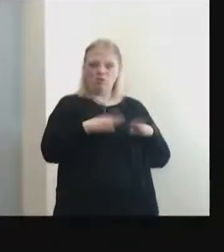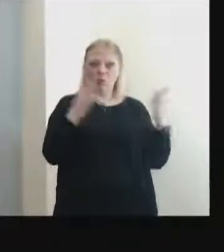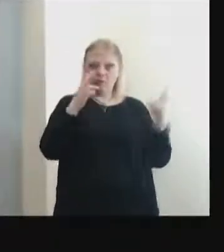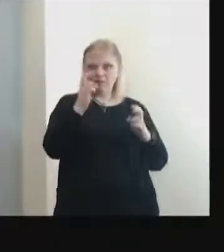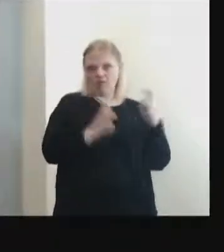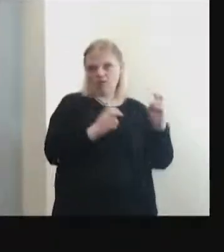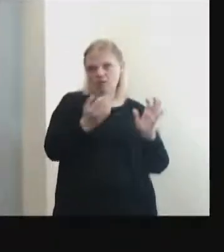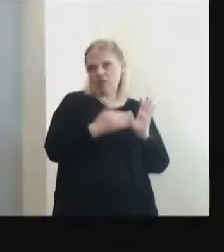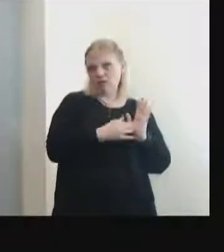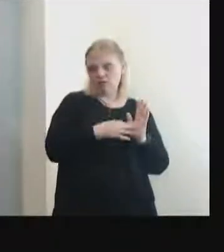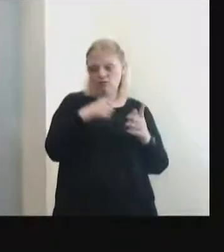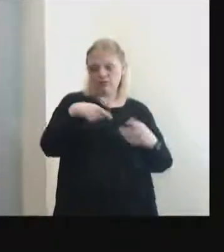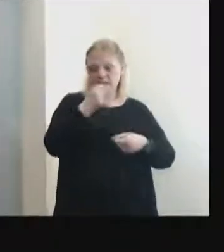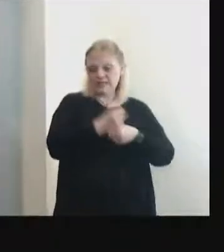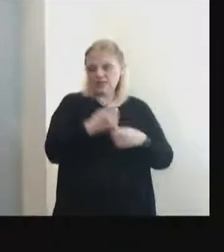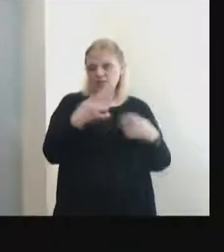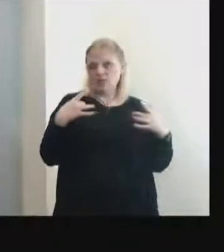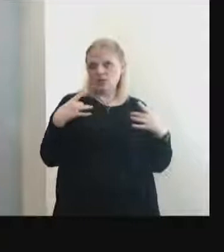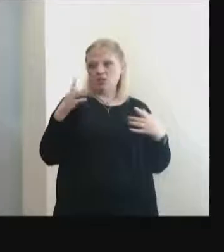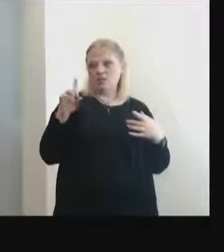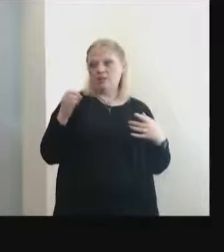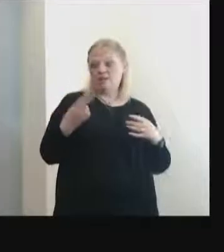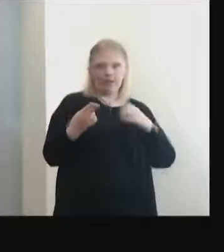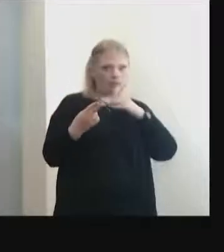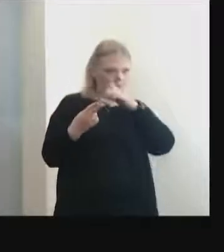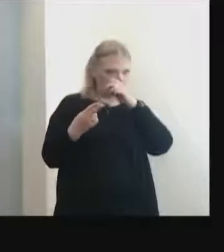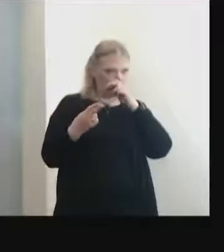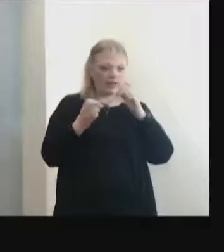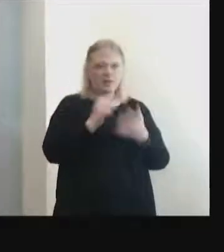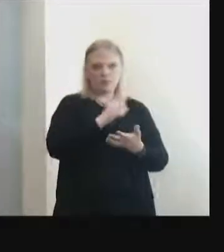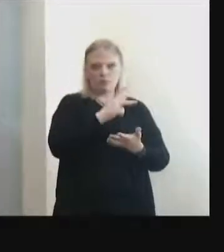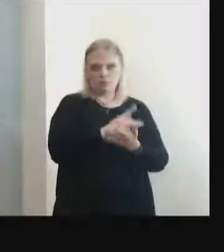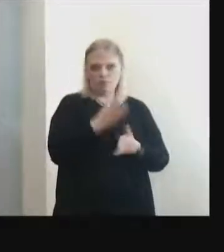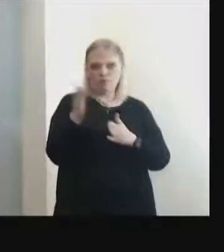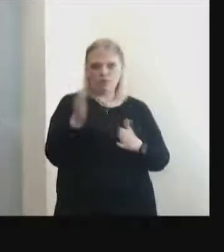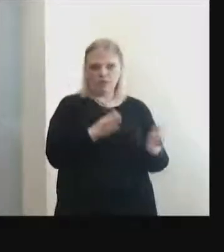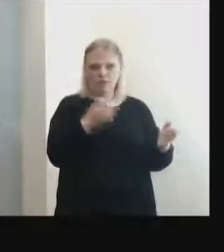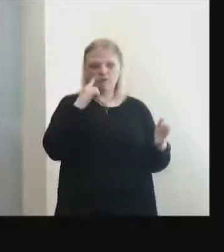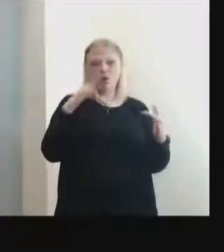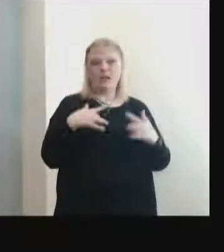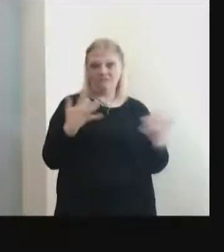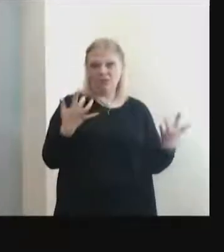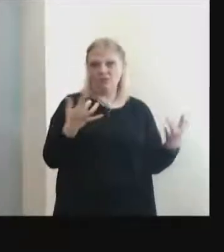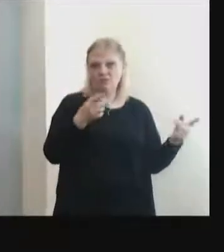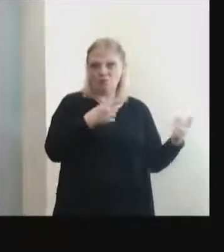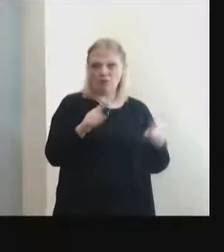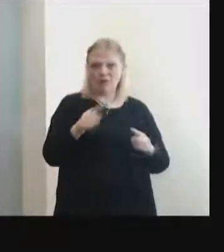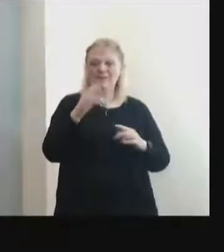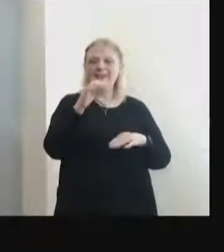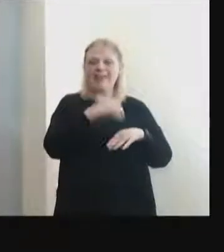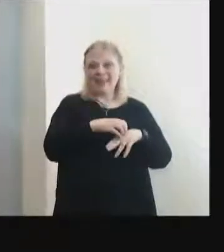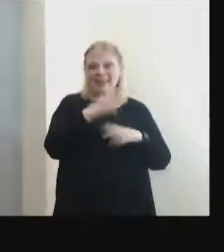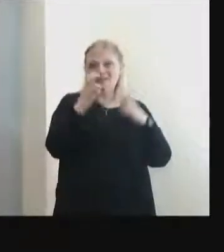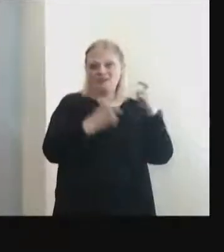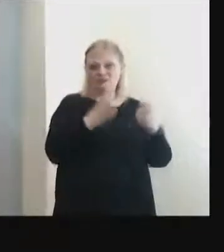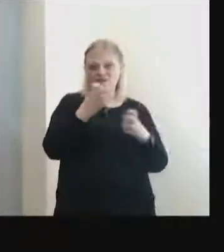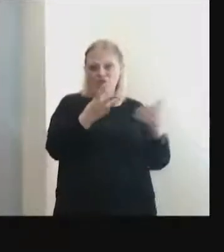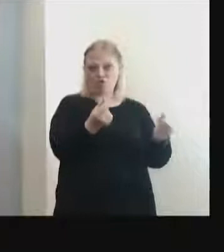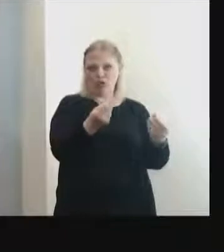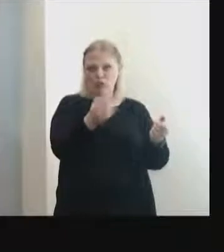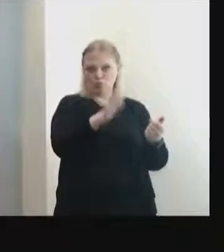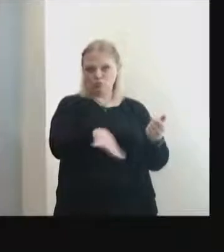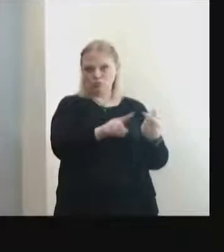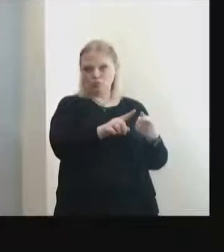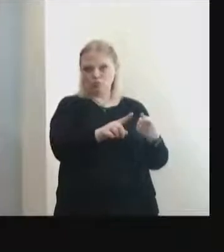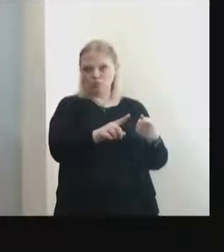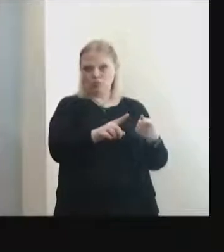again. This year, the Department of Health has actually approved some plans for events that have been going on at the fairgrounds. So there